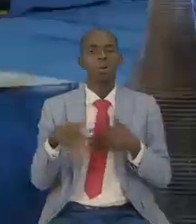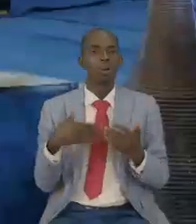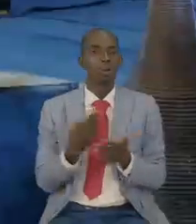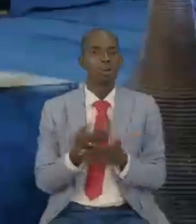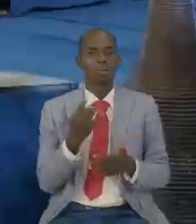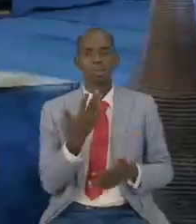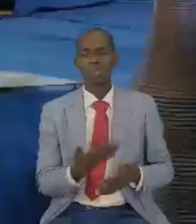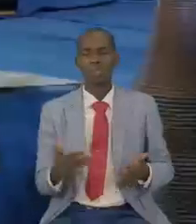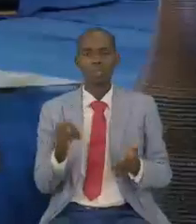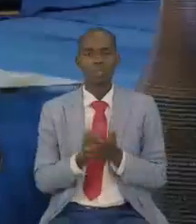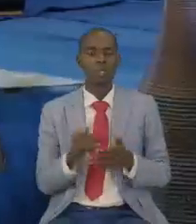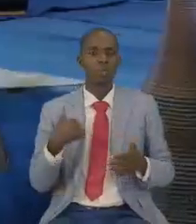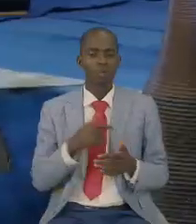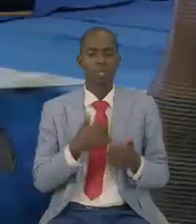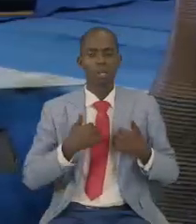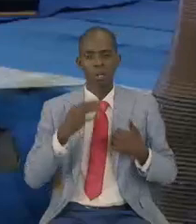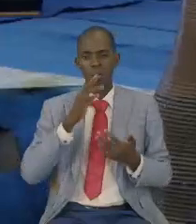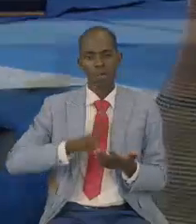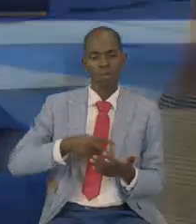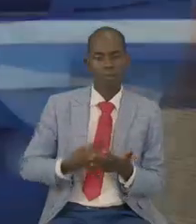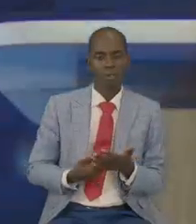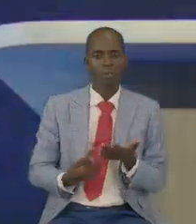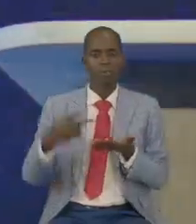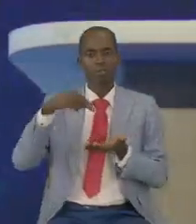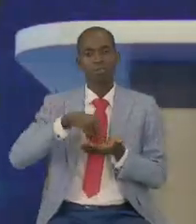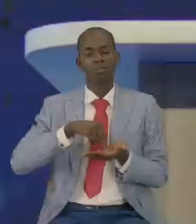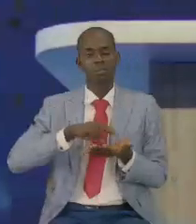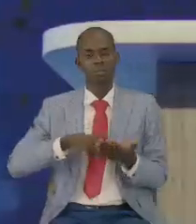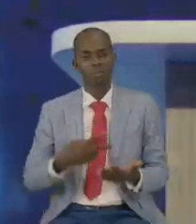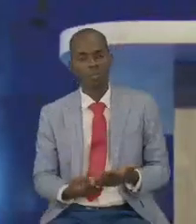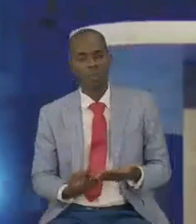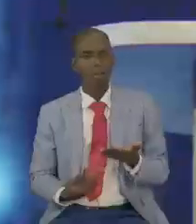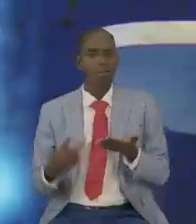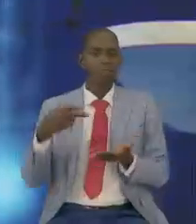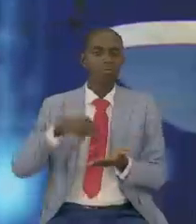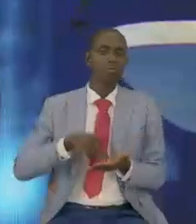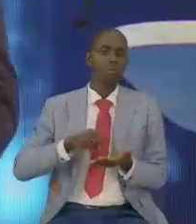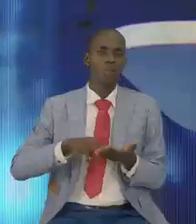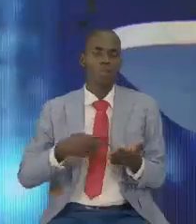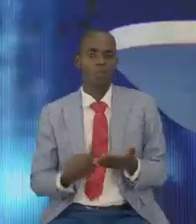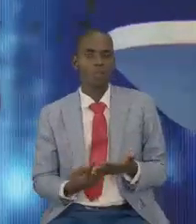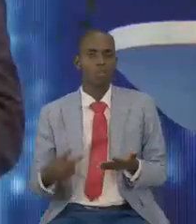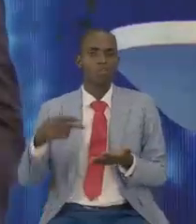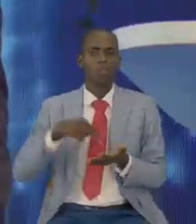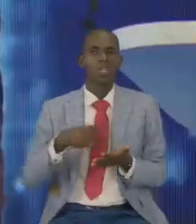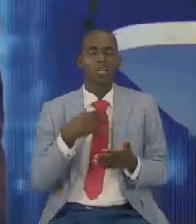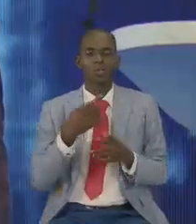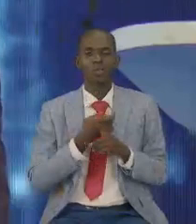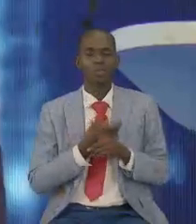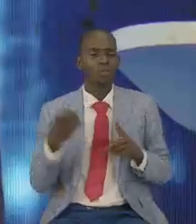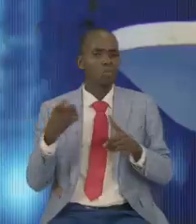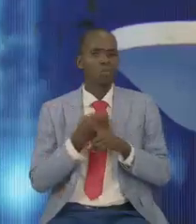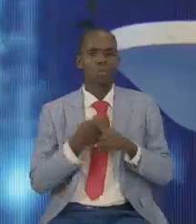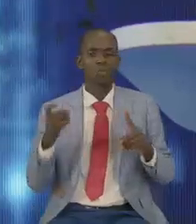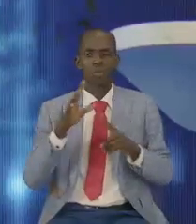falling and rising and falling and rising, and you've injured yourself so much. The mark of the